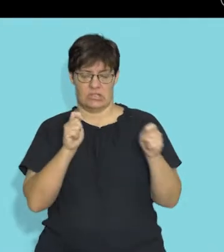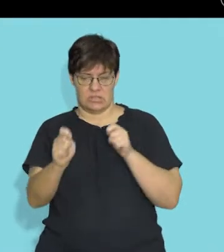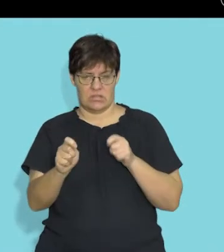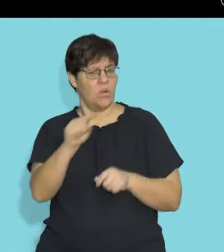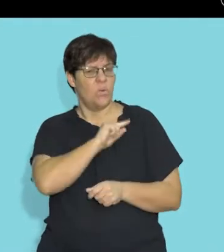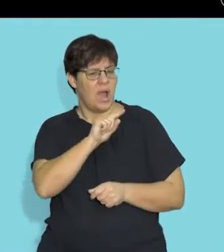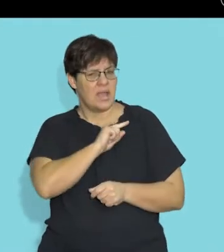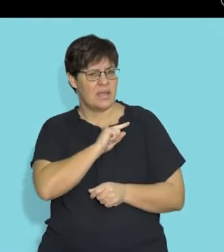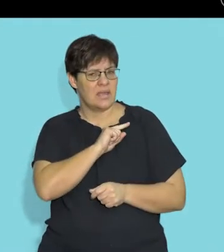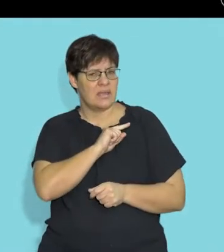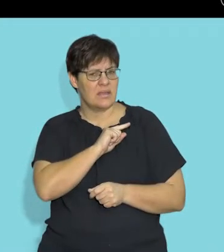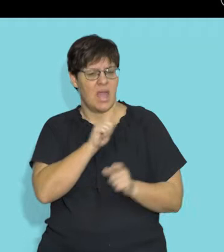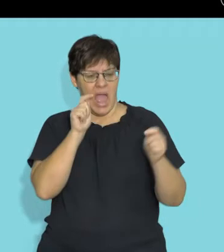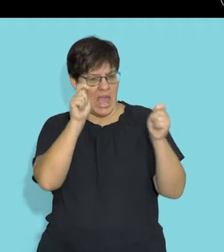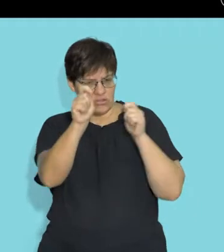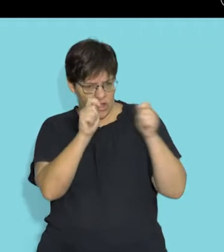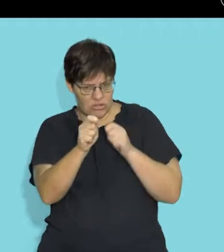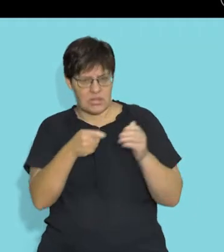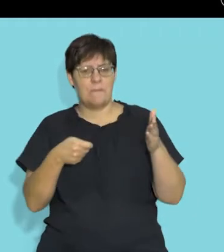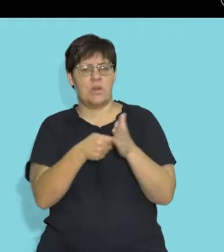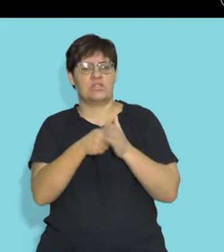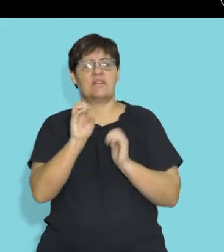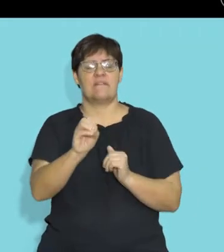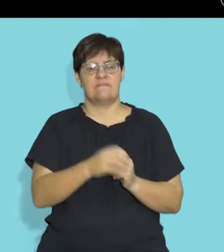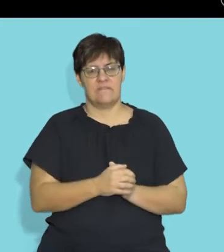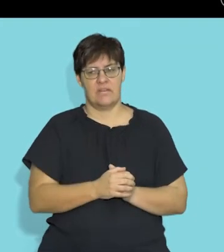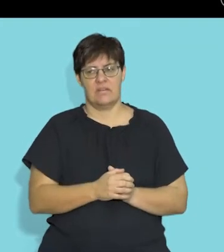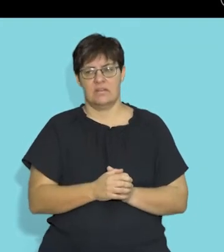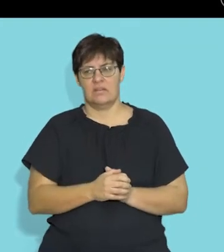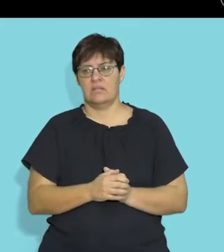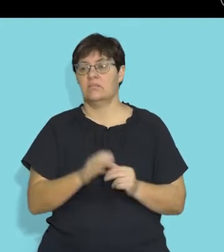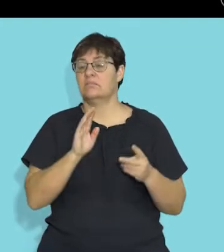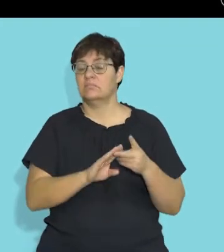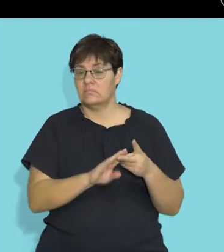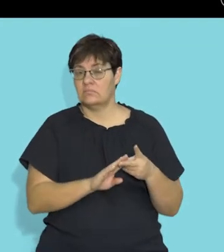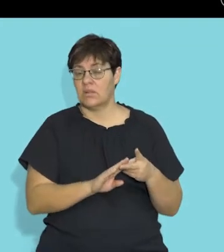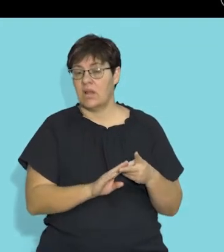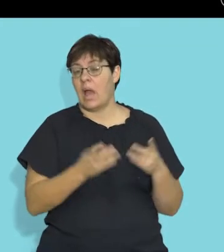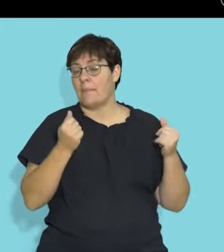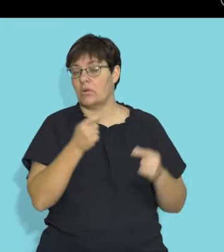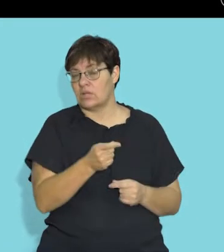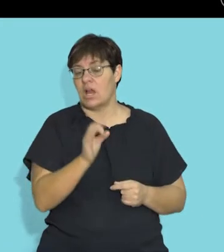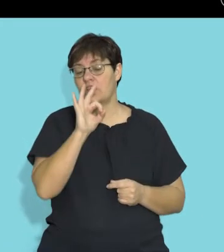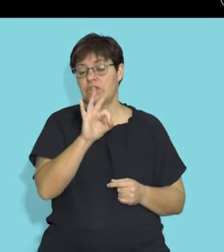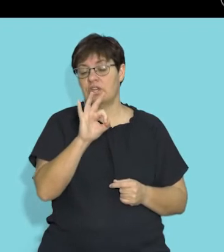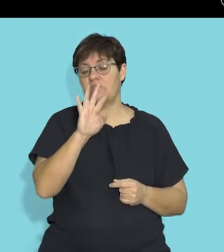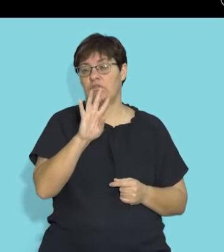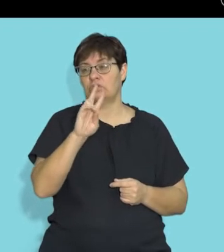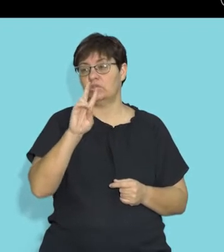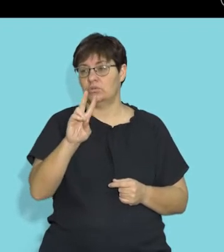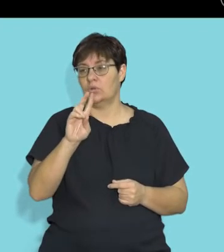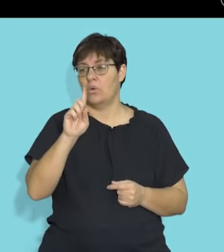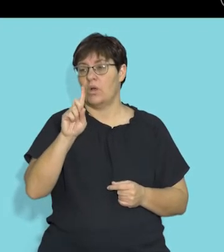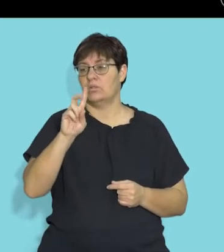Why? Because there were certain adjustments on your purchases. Number 1, you start off with a given figure of